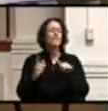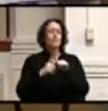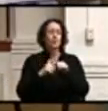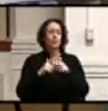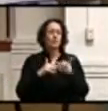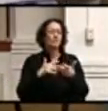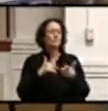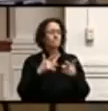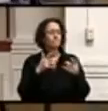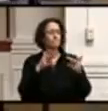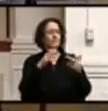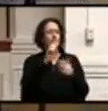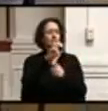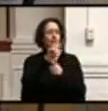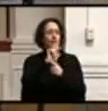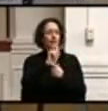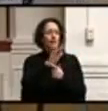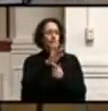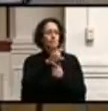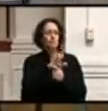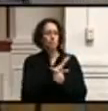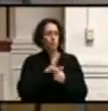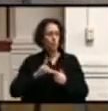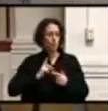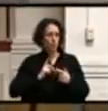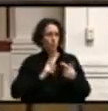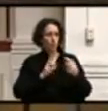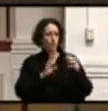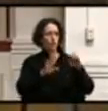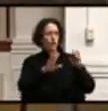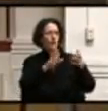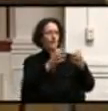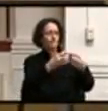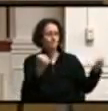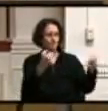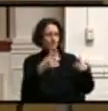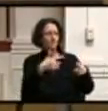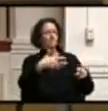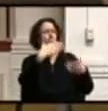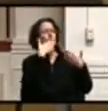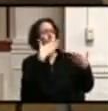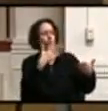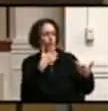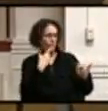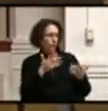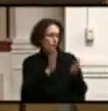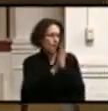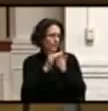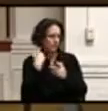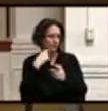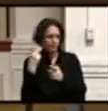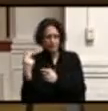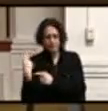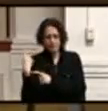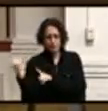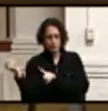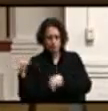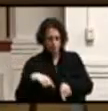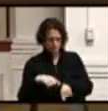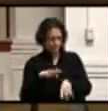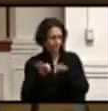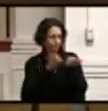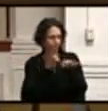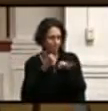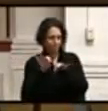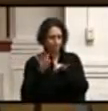us. We come tonight to update the select board on the progress that we've made, and to let you know that we have